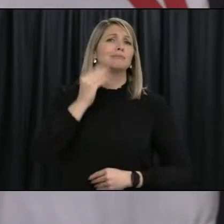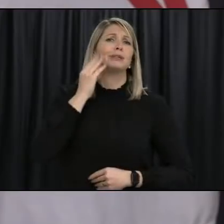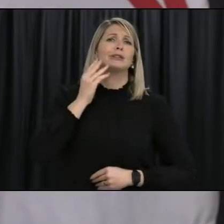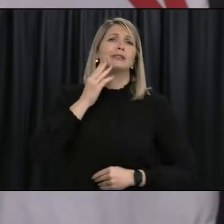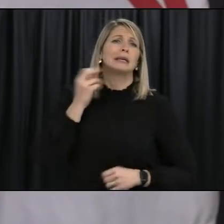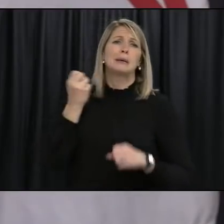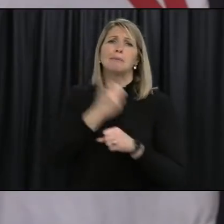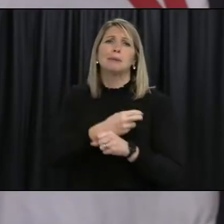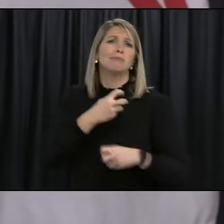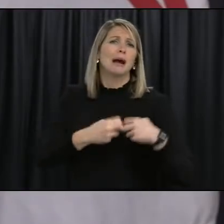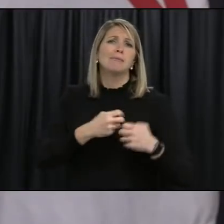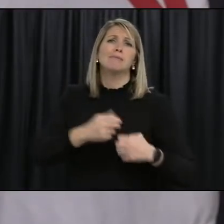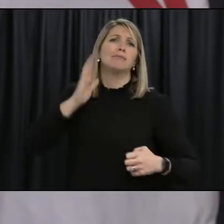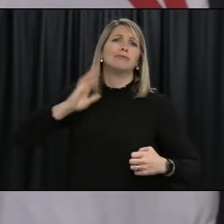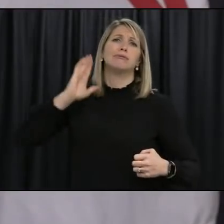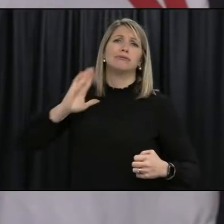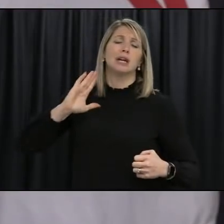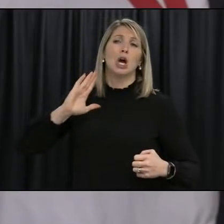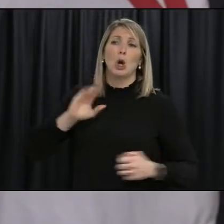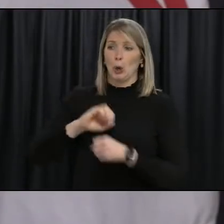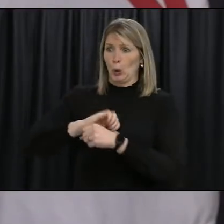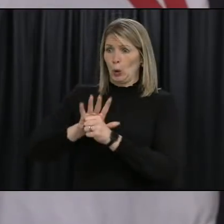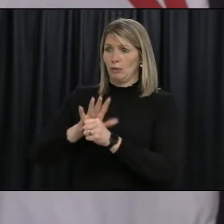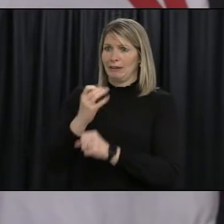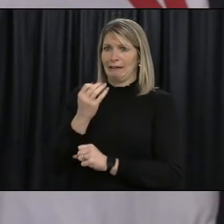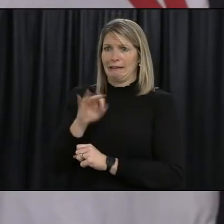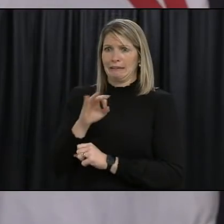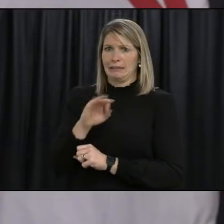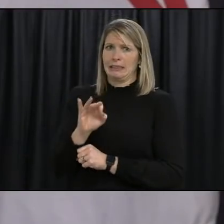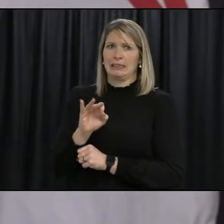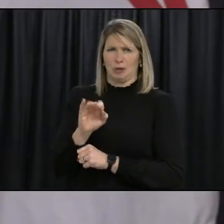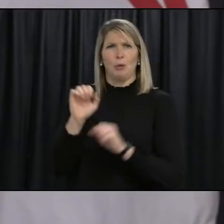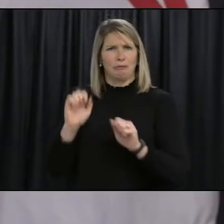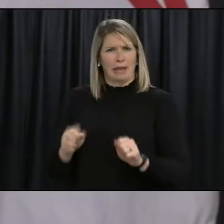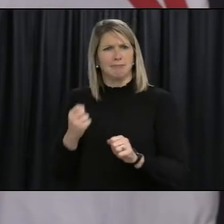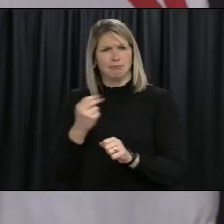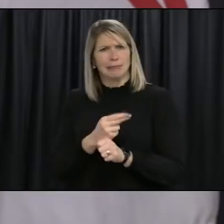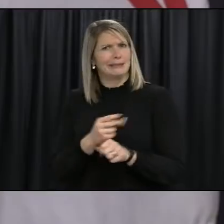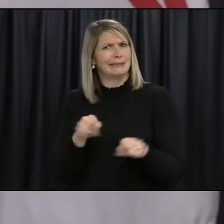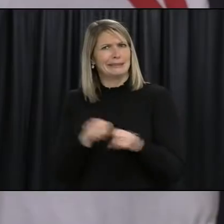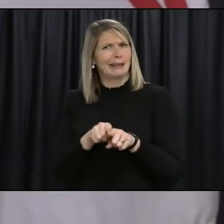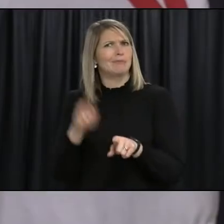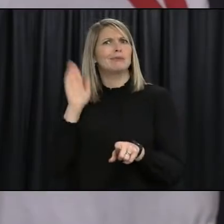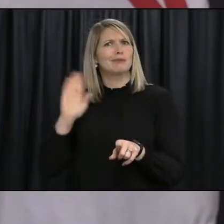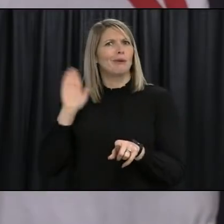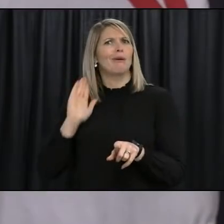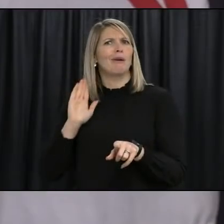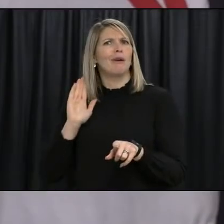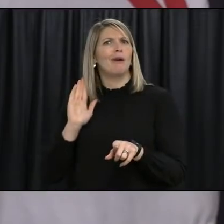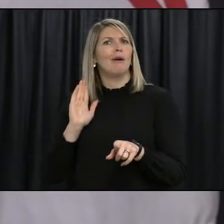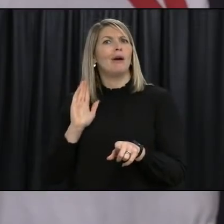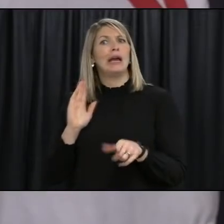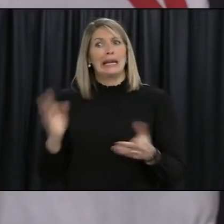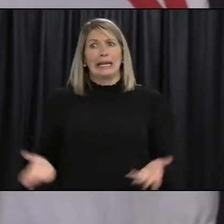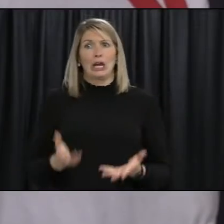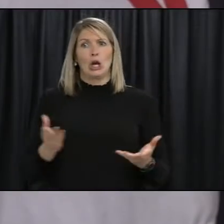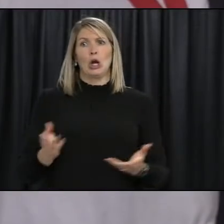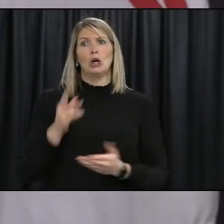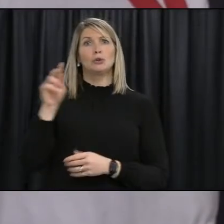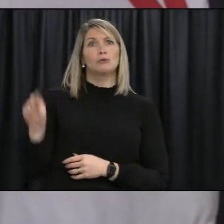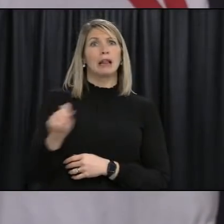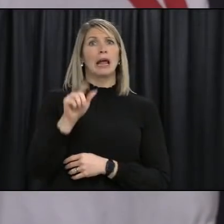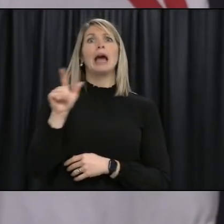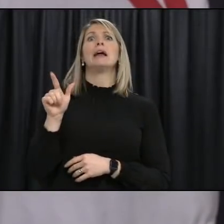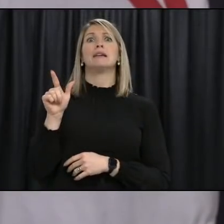short of phenomenal. Our province is the envy of many around the world, but that is only because you respect public health